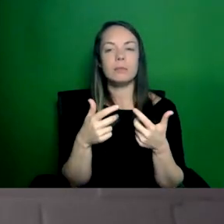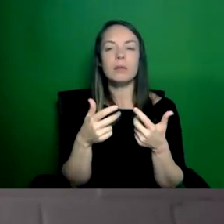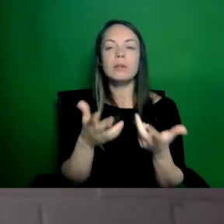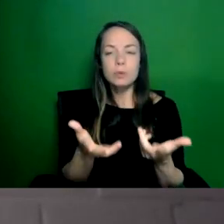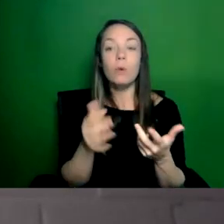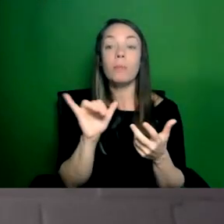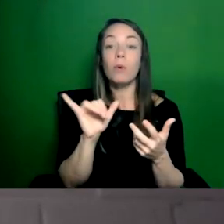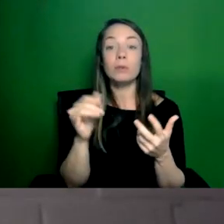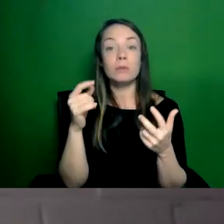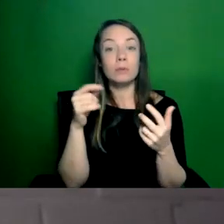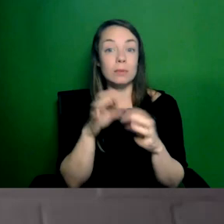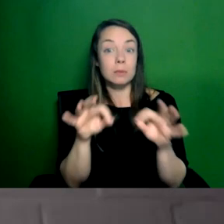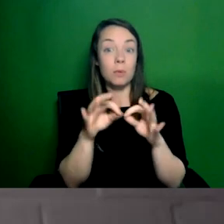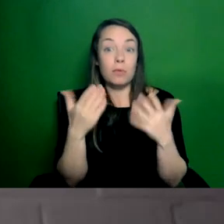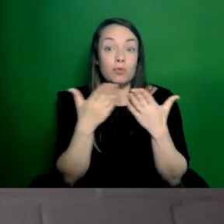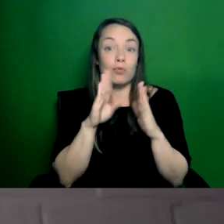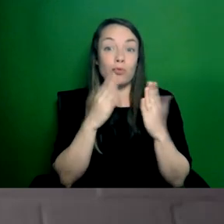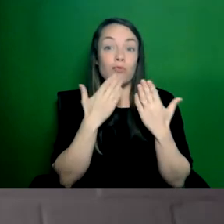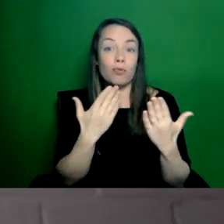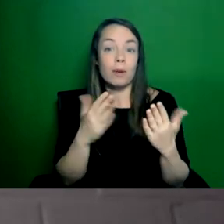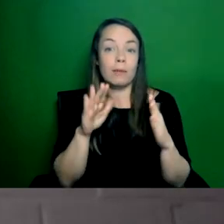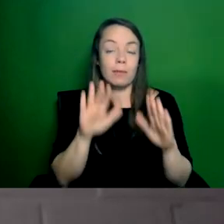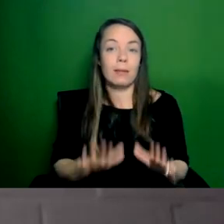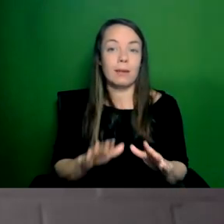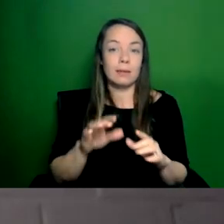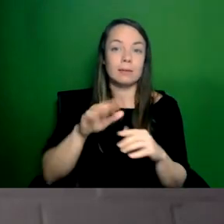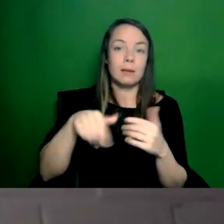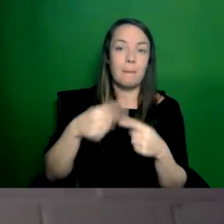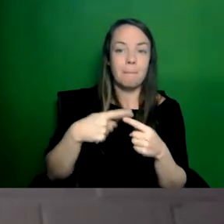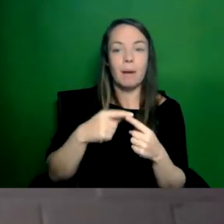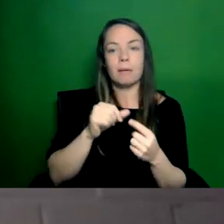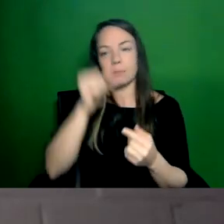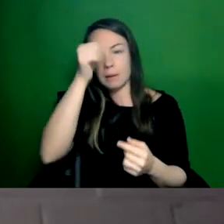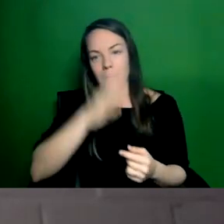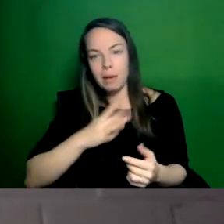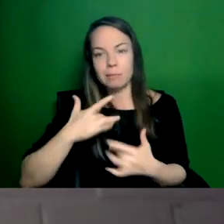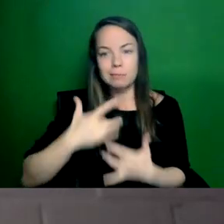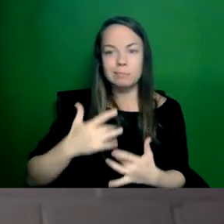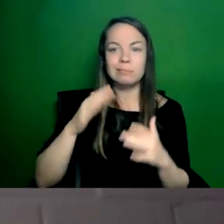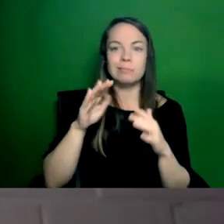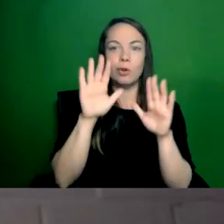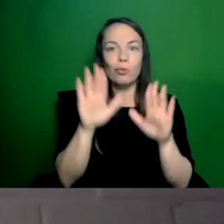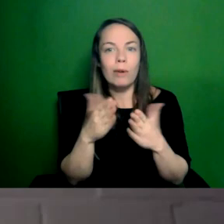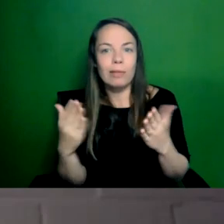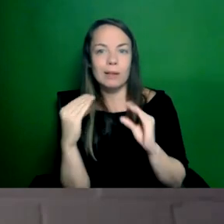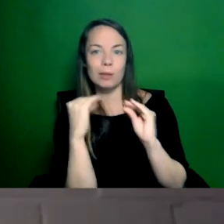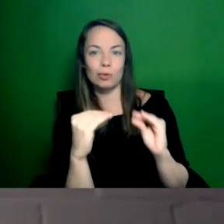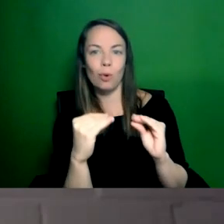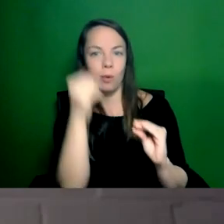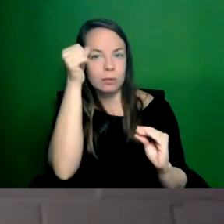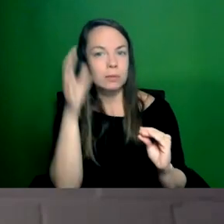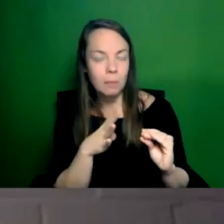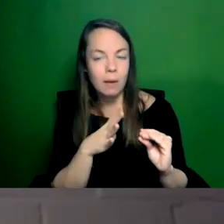there's great things about being a man. I think that there's, you know, there's certainly amazing things that are taught. But I think what